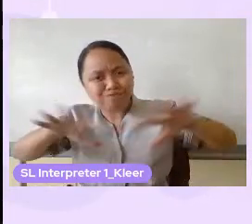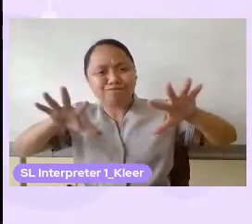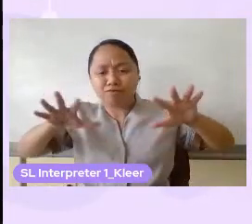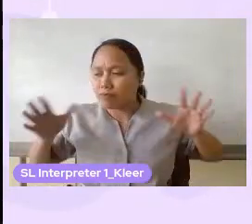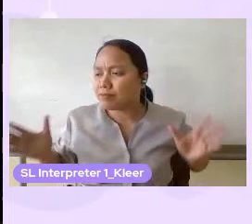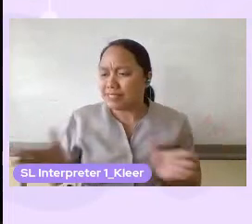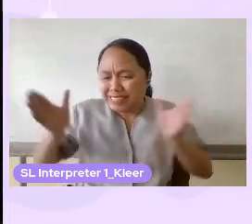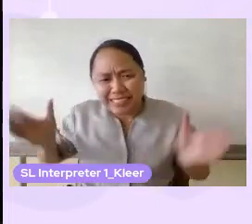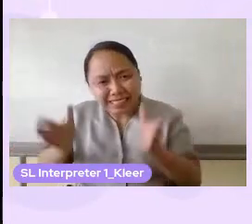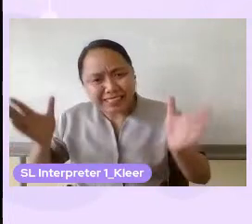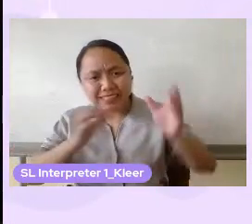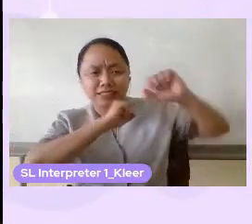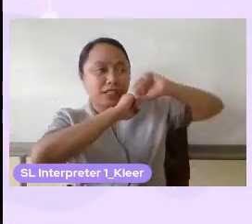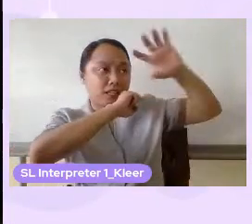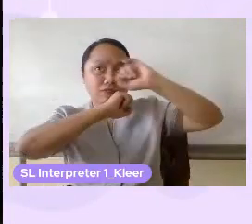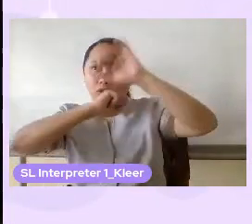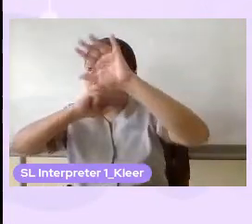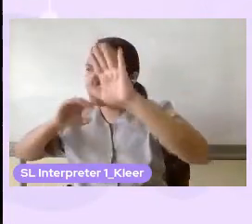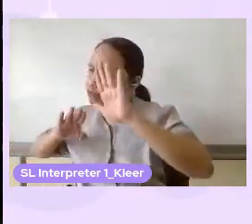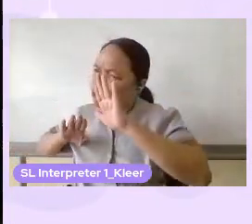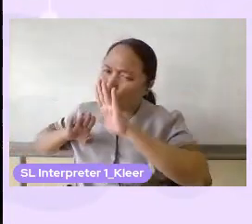advocacy na pataasan, no?